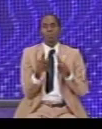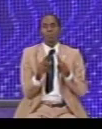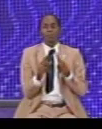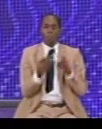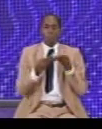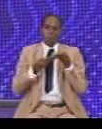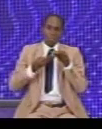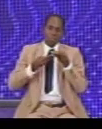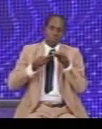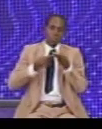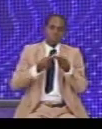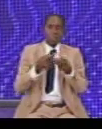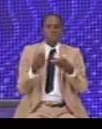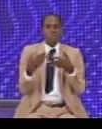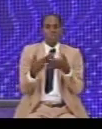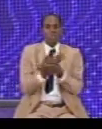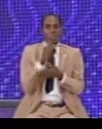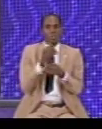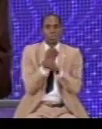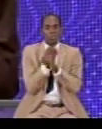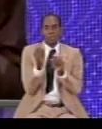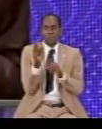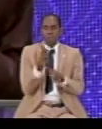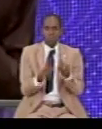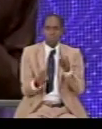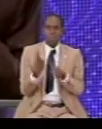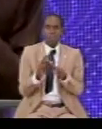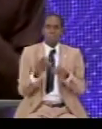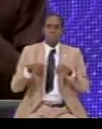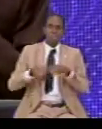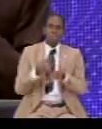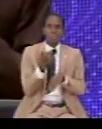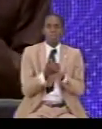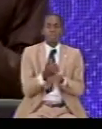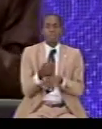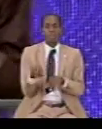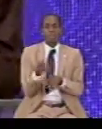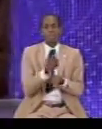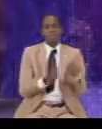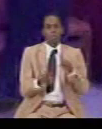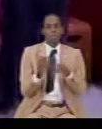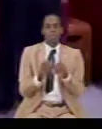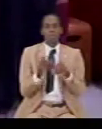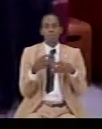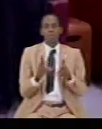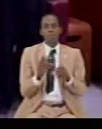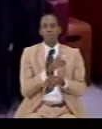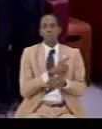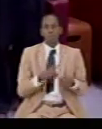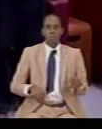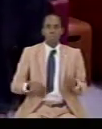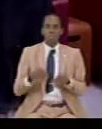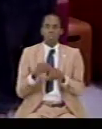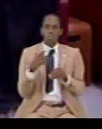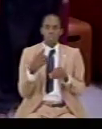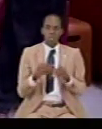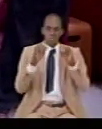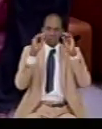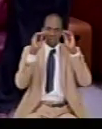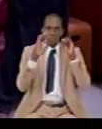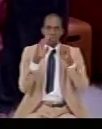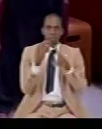Nourish the new converts. Establish them in the way of the Lord, in the counsel of the Lord, in the